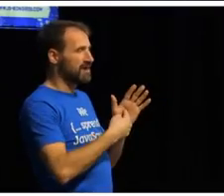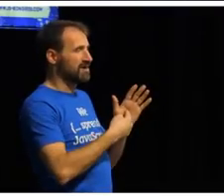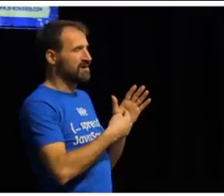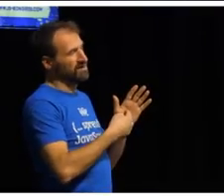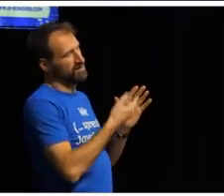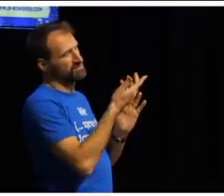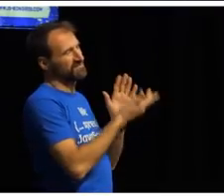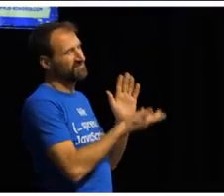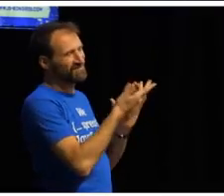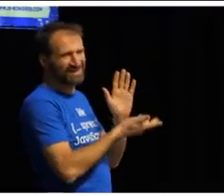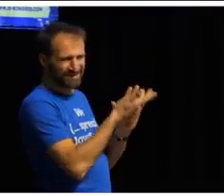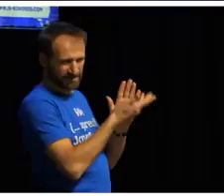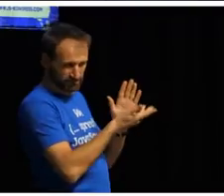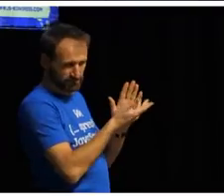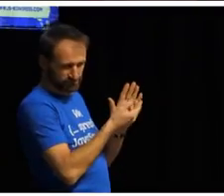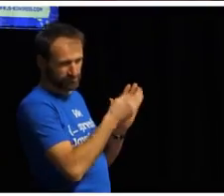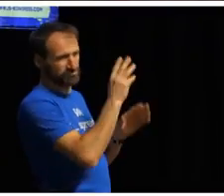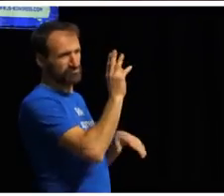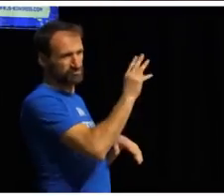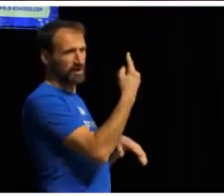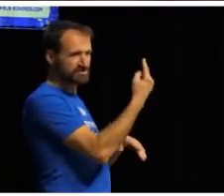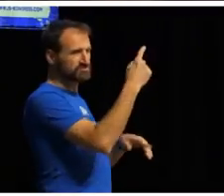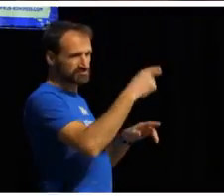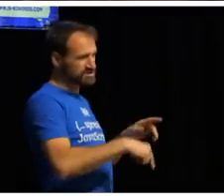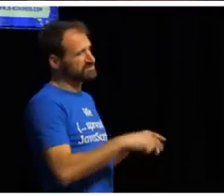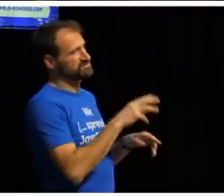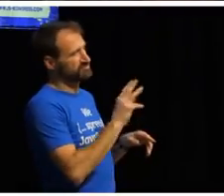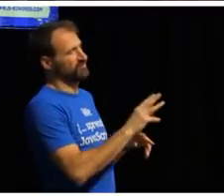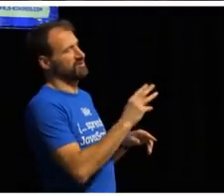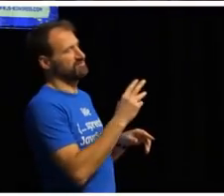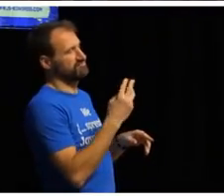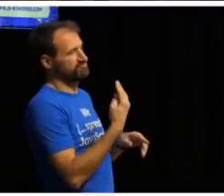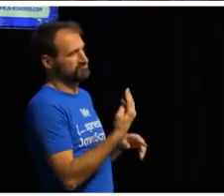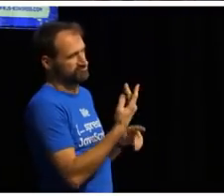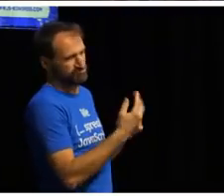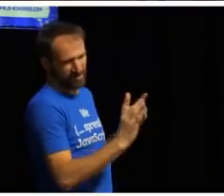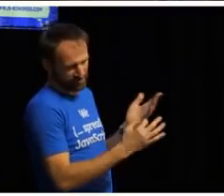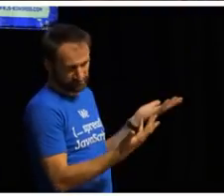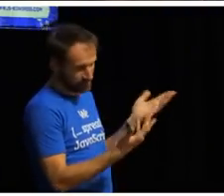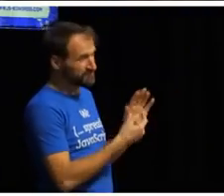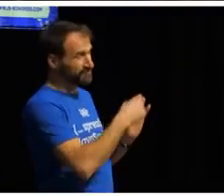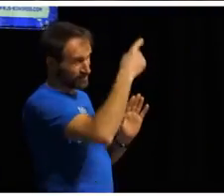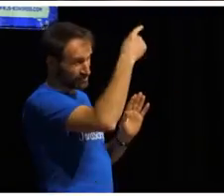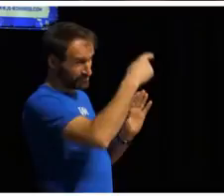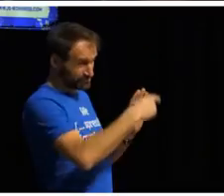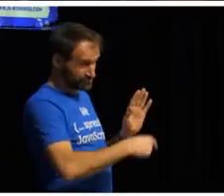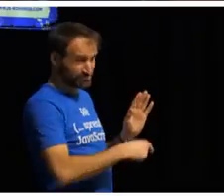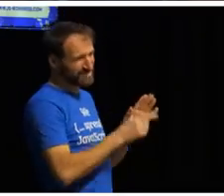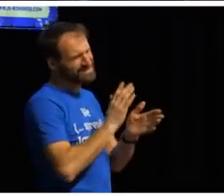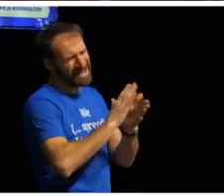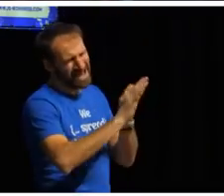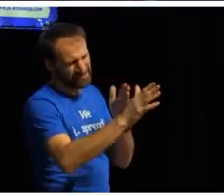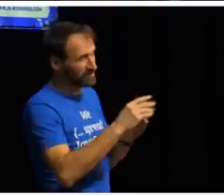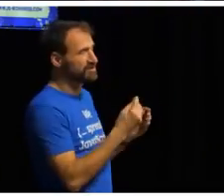w1 to wn. And then once that is done, they are summed up. It's very simple. It's like a very simple operation. And then they're